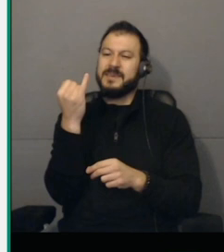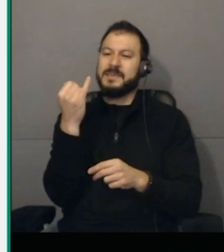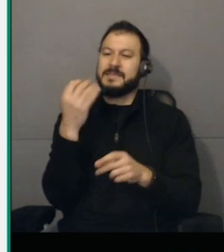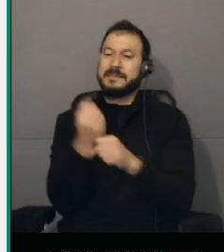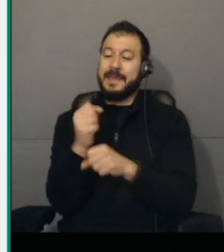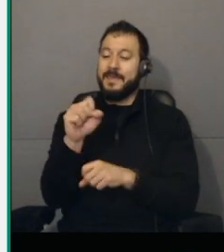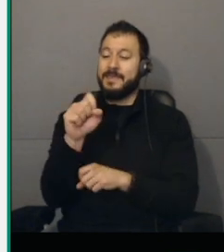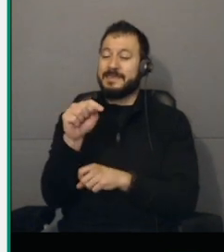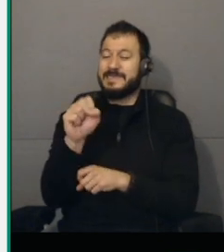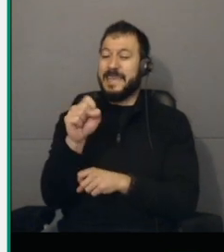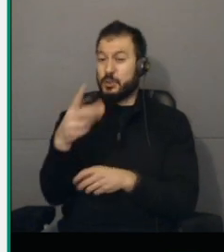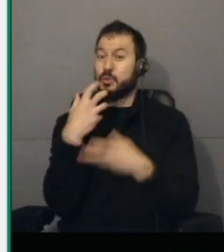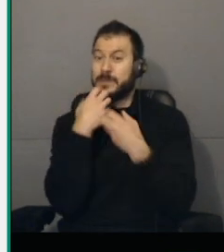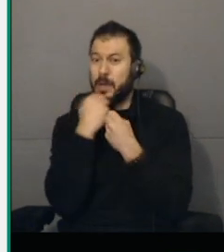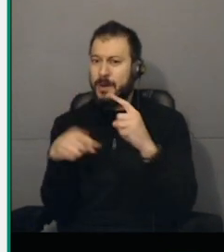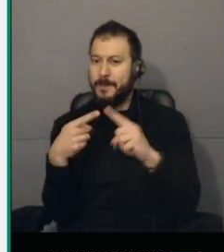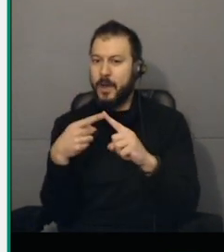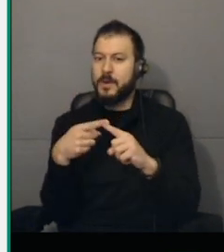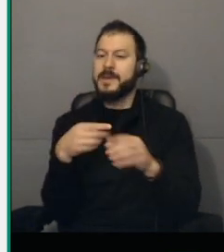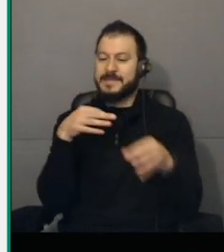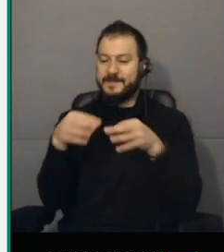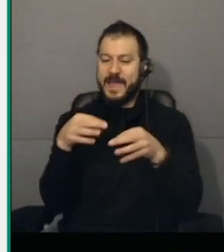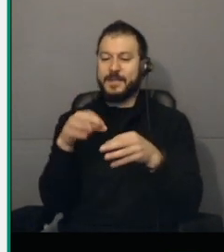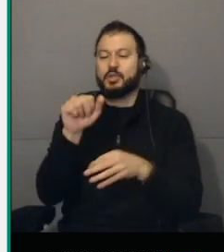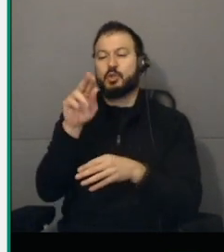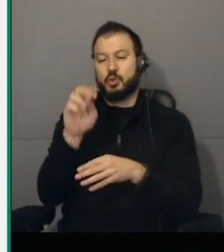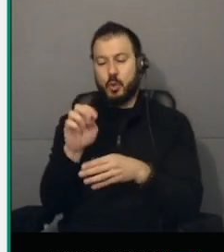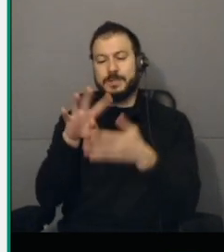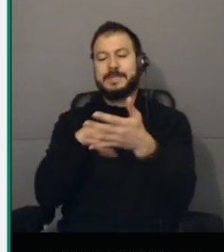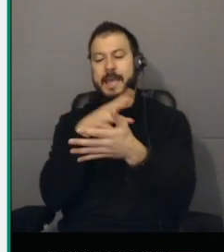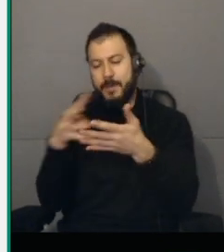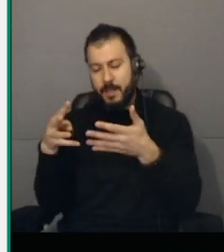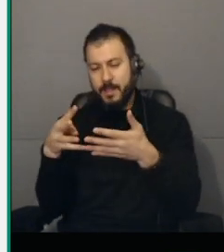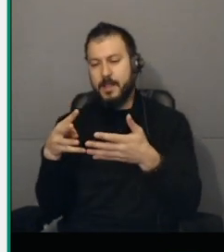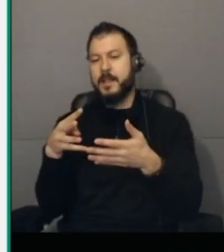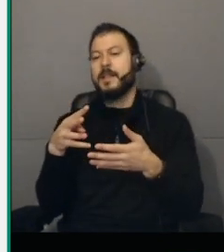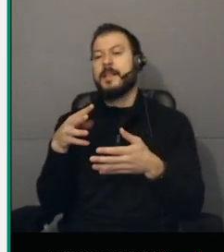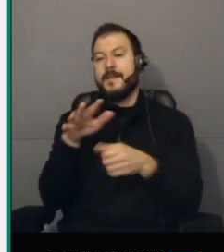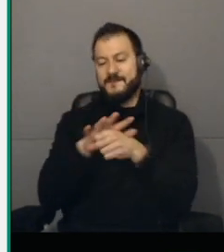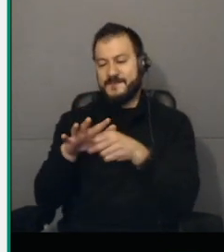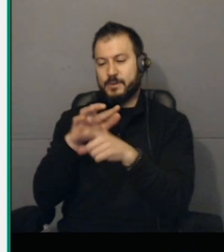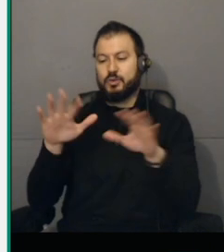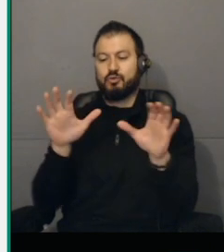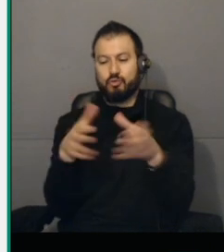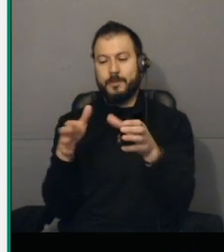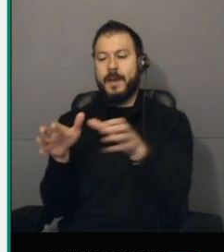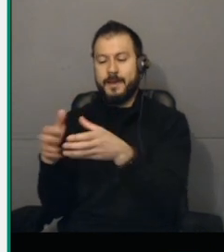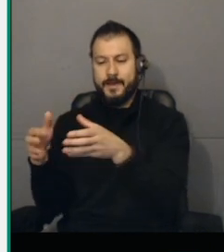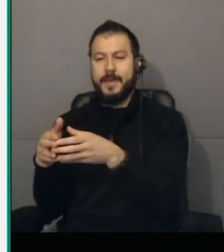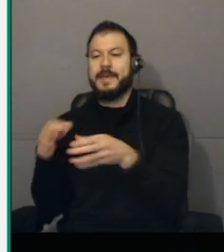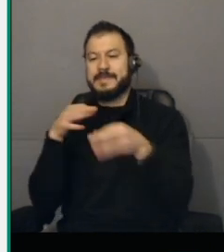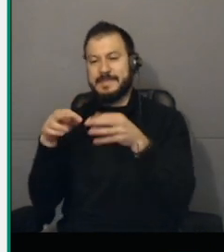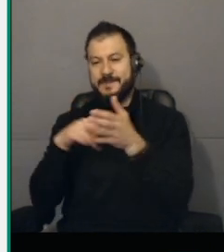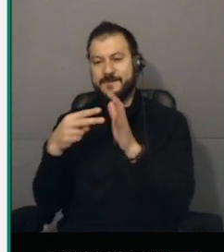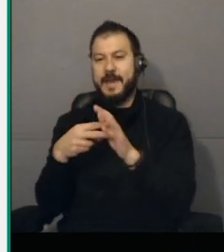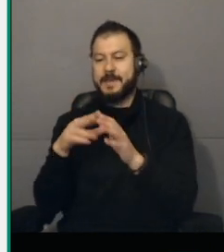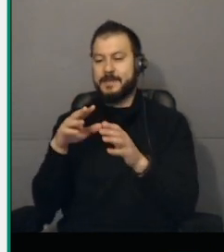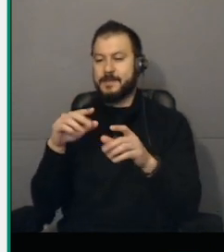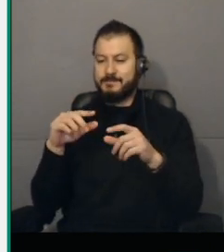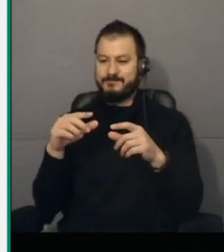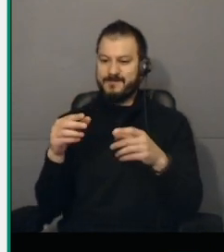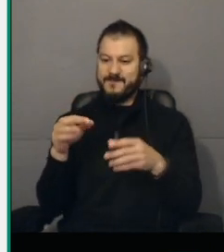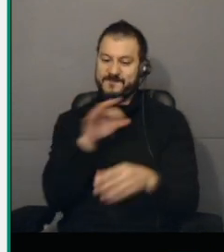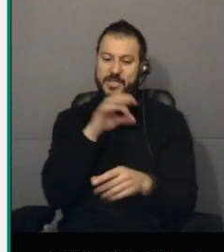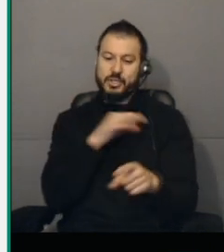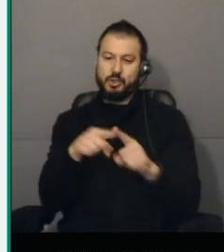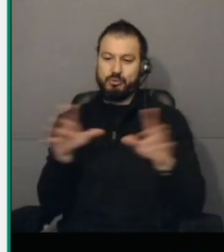do to get the stats you care about is define a source table, define a series of fields to group by, and define a feature to aggregate. Then